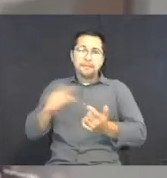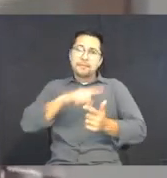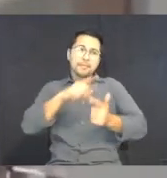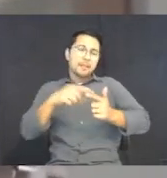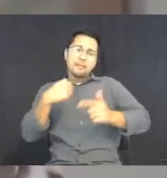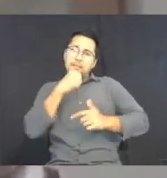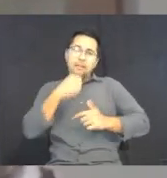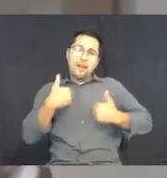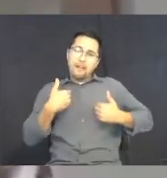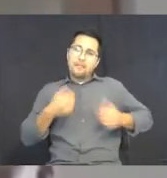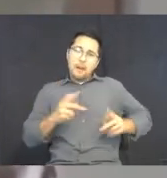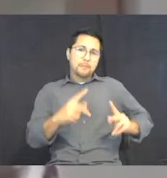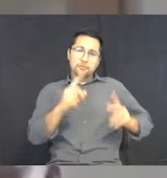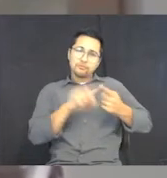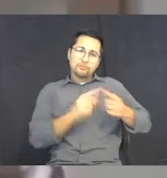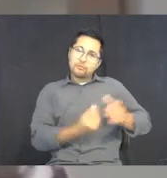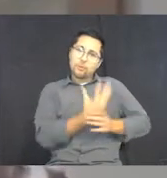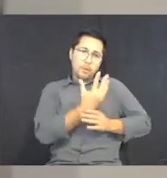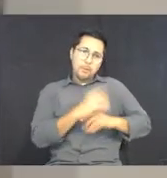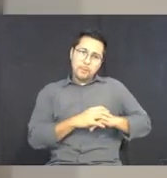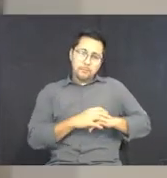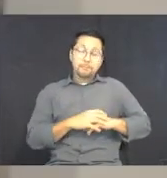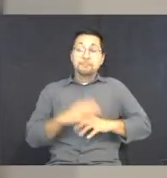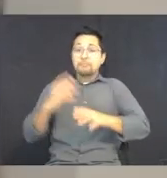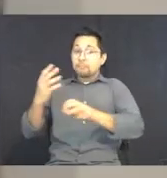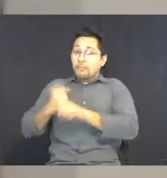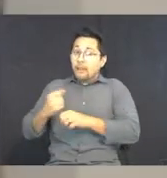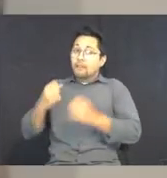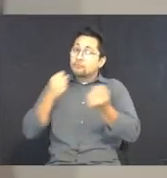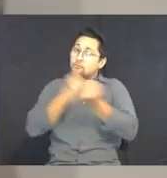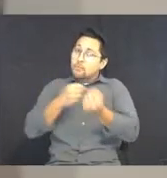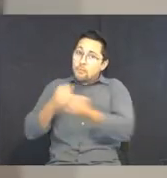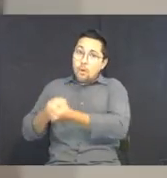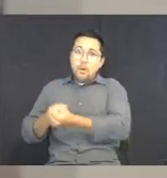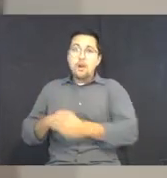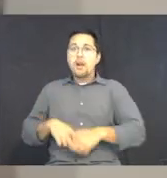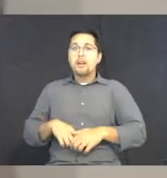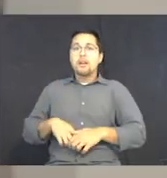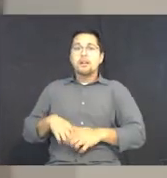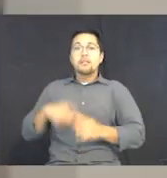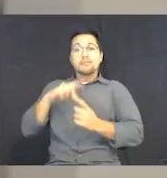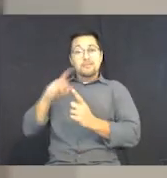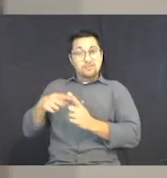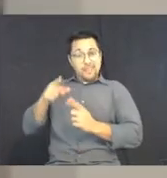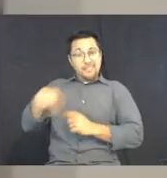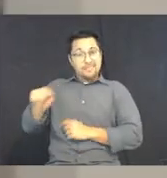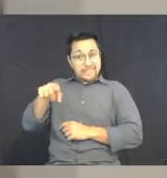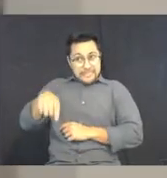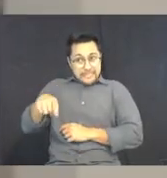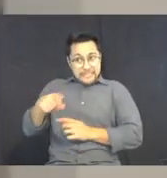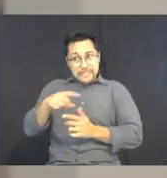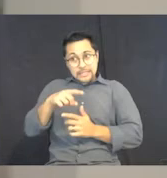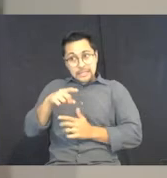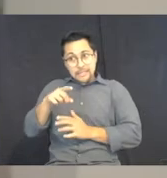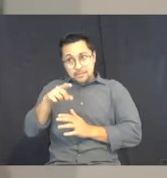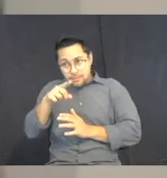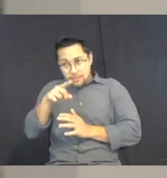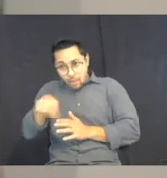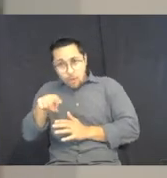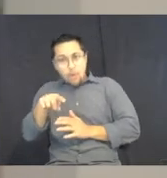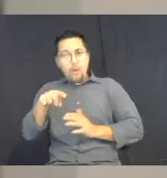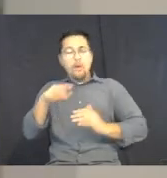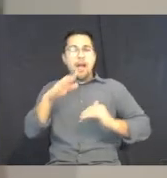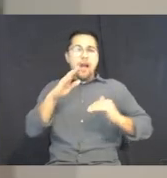better living environment for him. What was missing from Steve's planning process was really what Steve wanted and